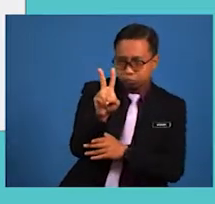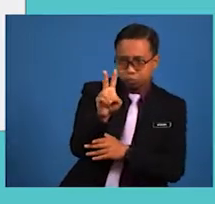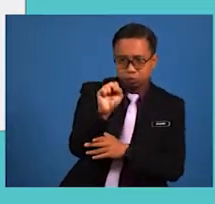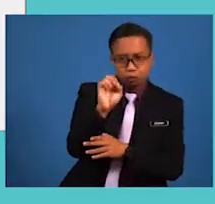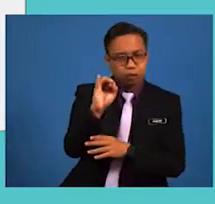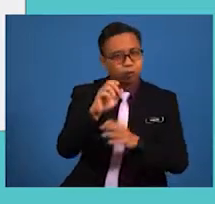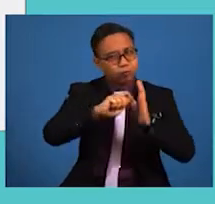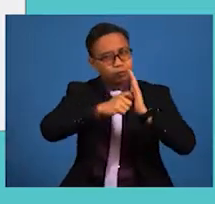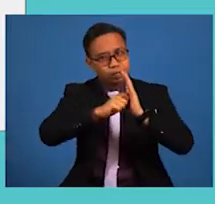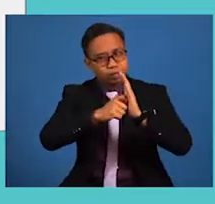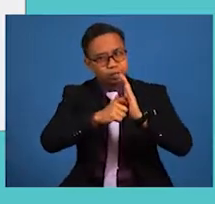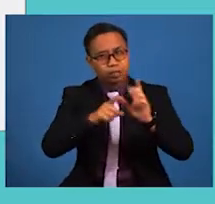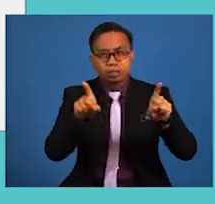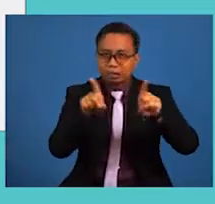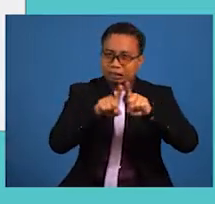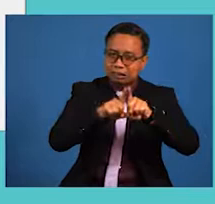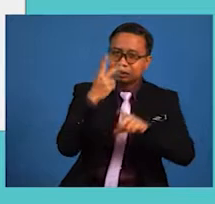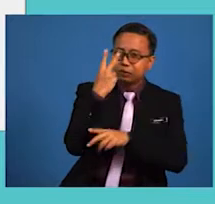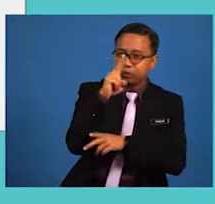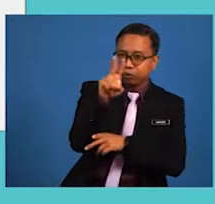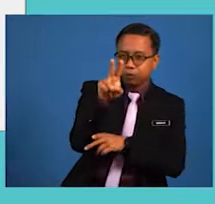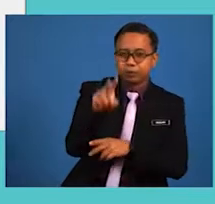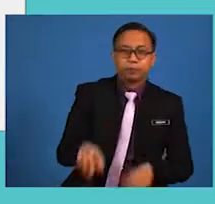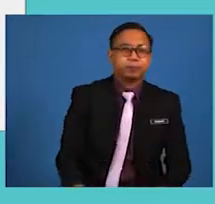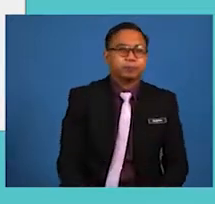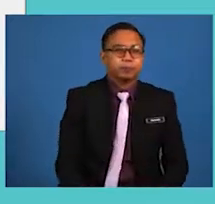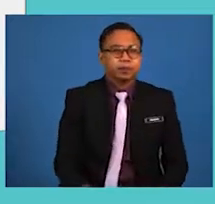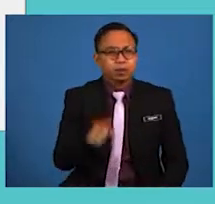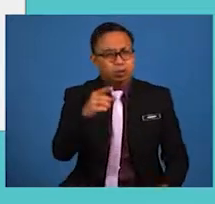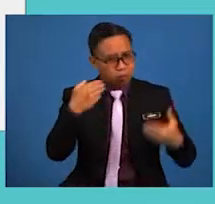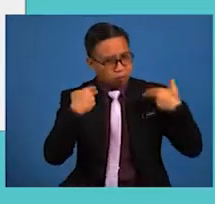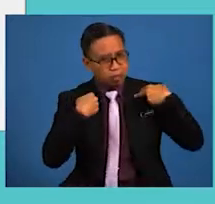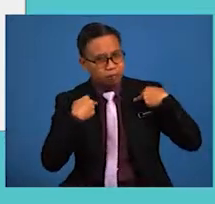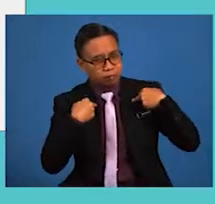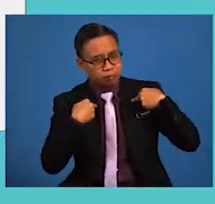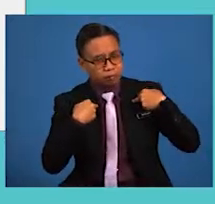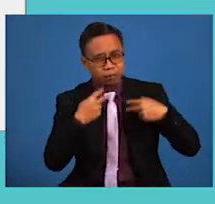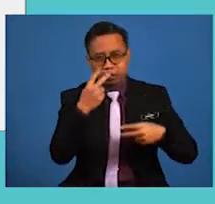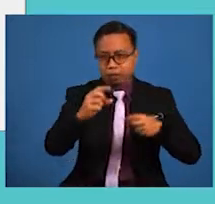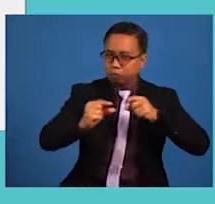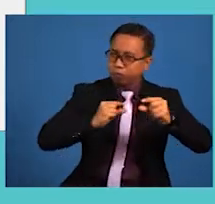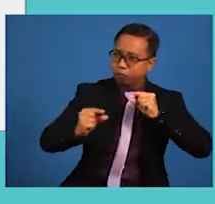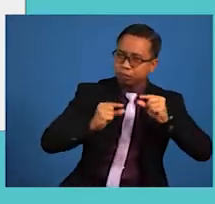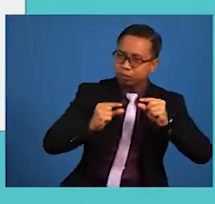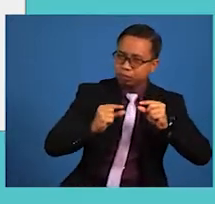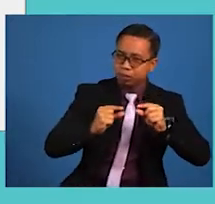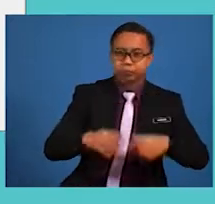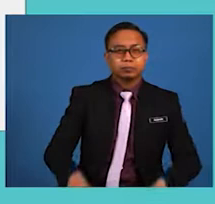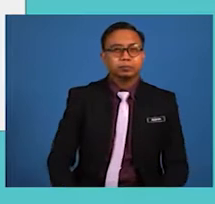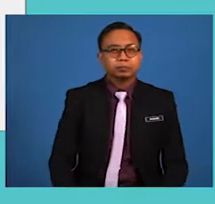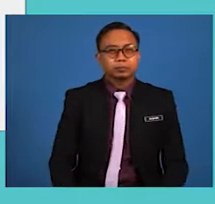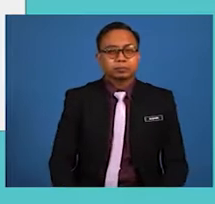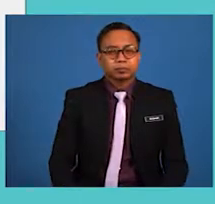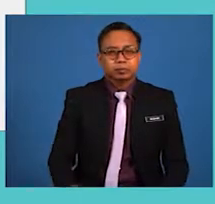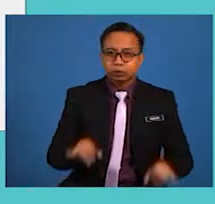features within the same visual. You haven't seen any movement yet, have you? Using